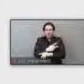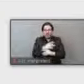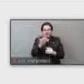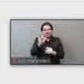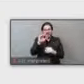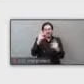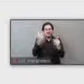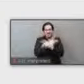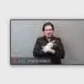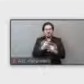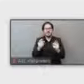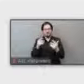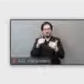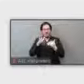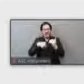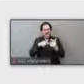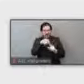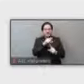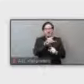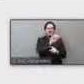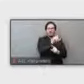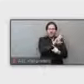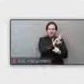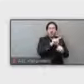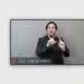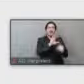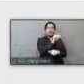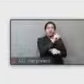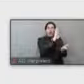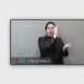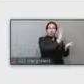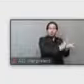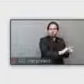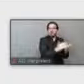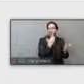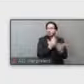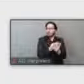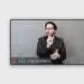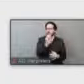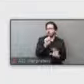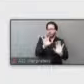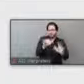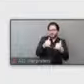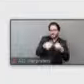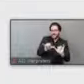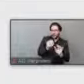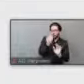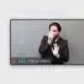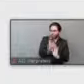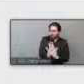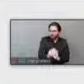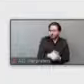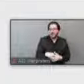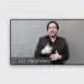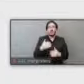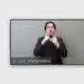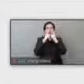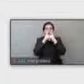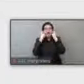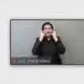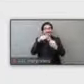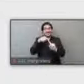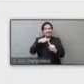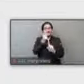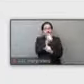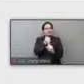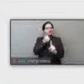illustrates that case. But still good news, masking, social distancing have had a dramatic effect on influenza. You